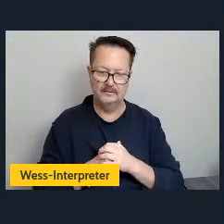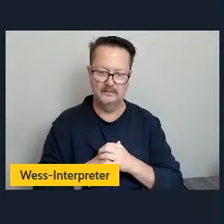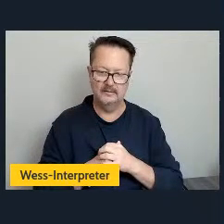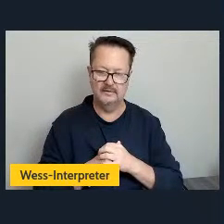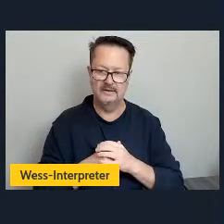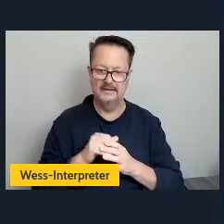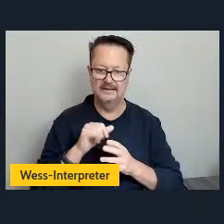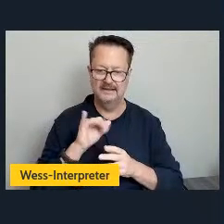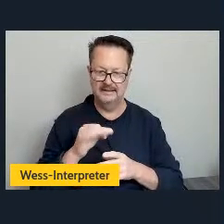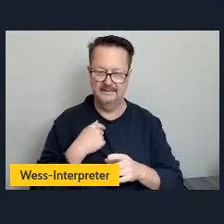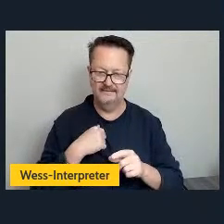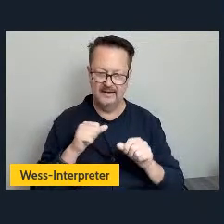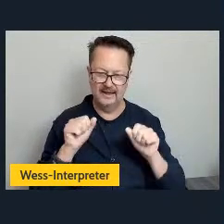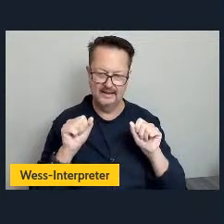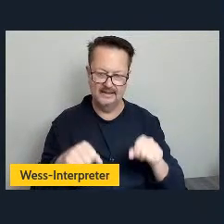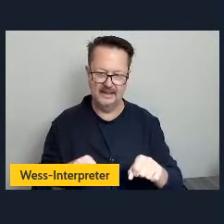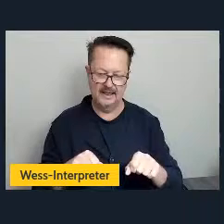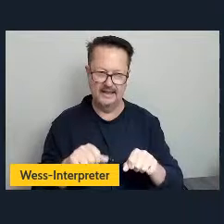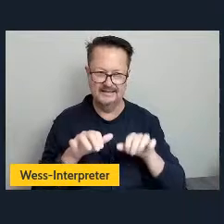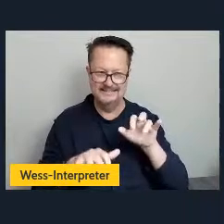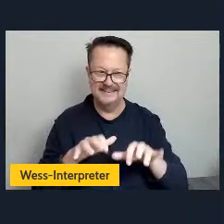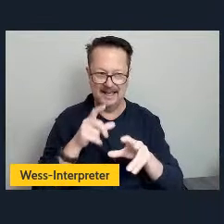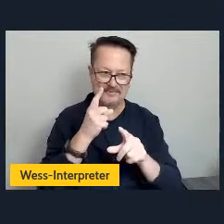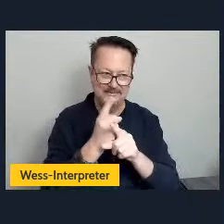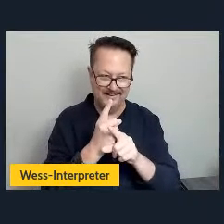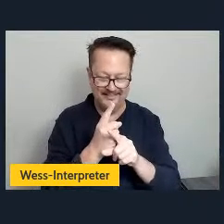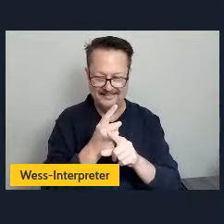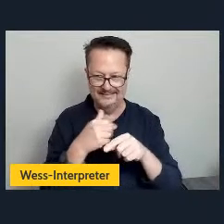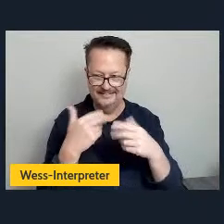if I can type correctly,